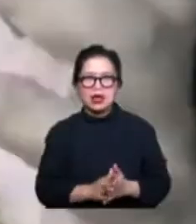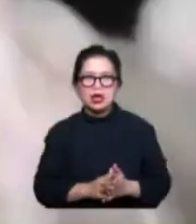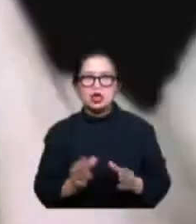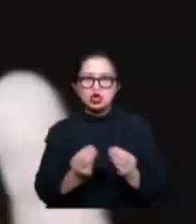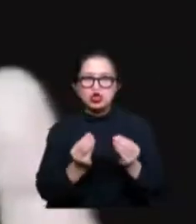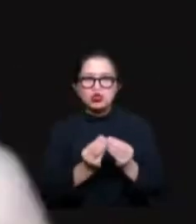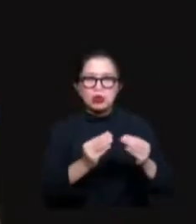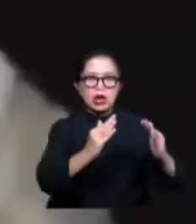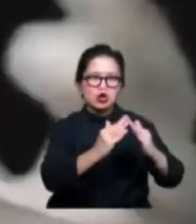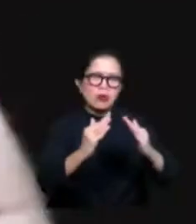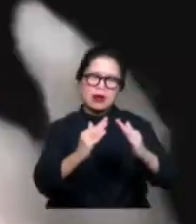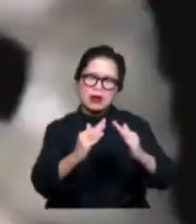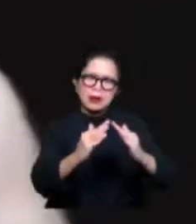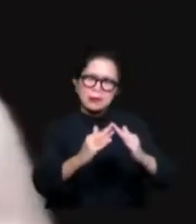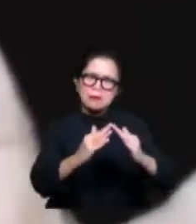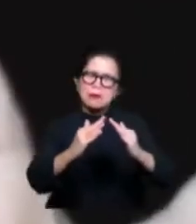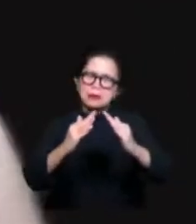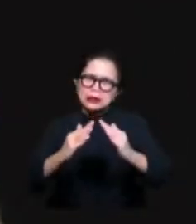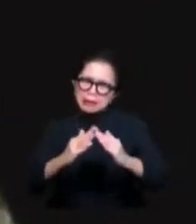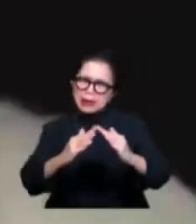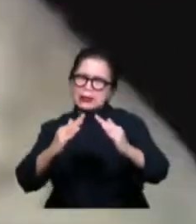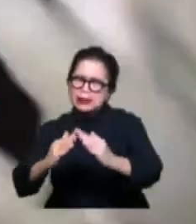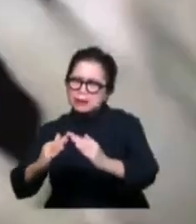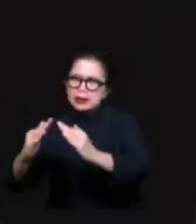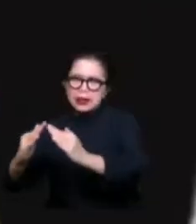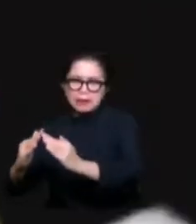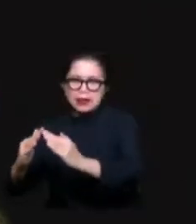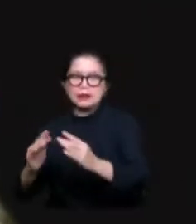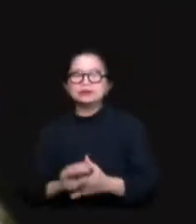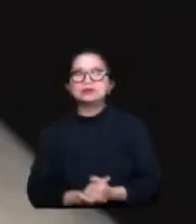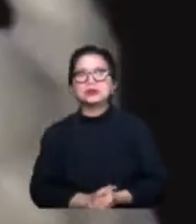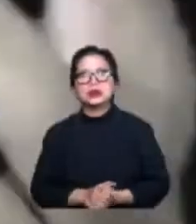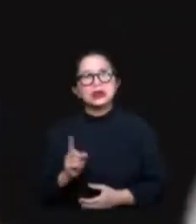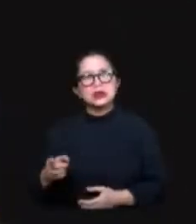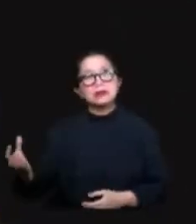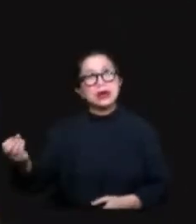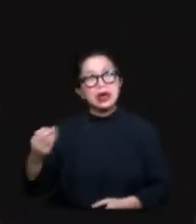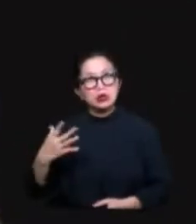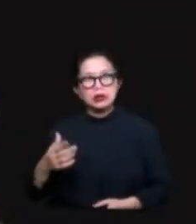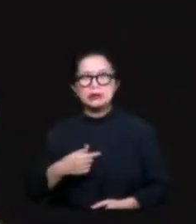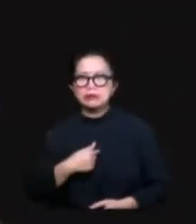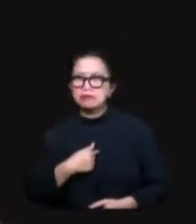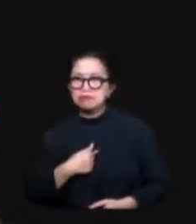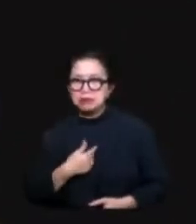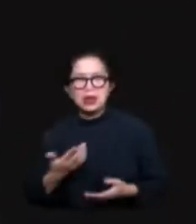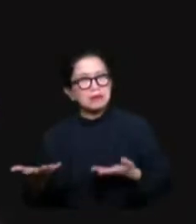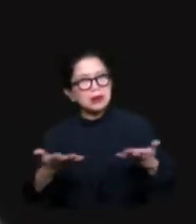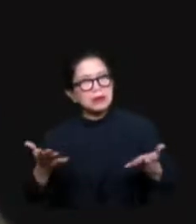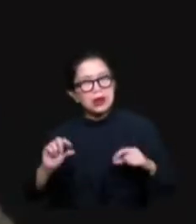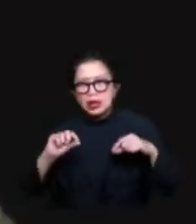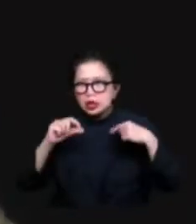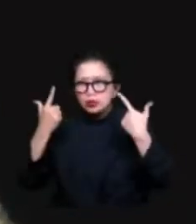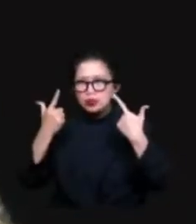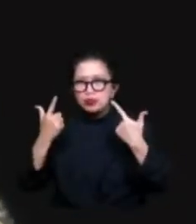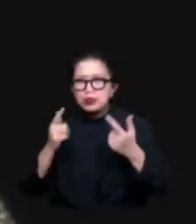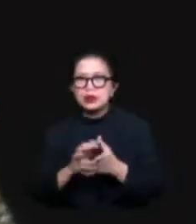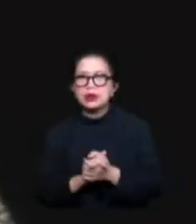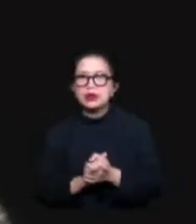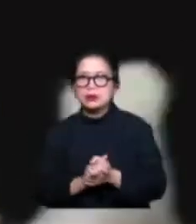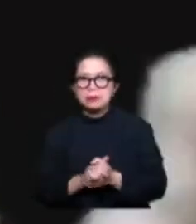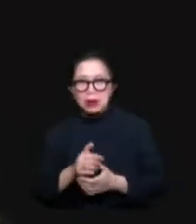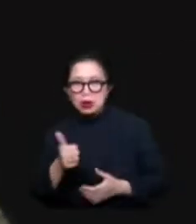is influence about the how we are living, about the quality of life. Because if